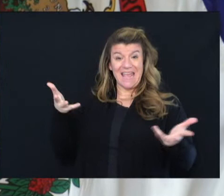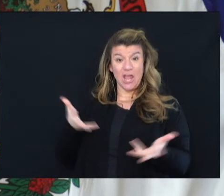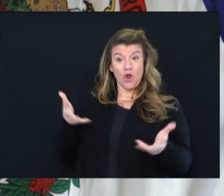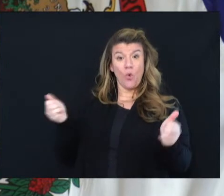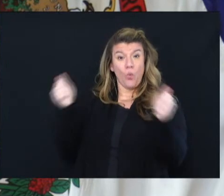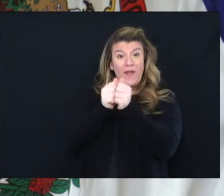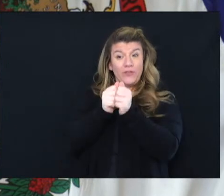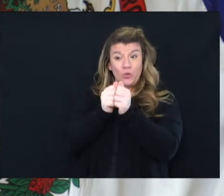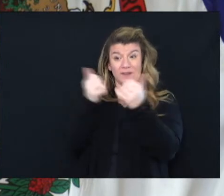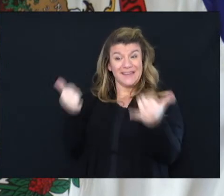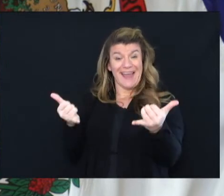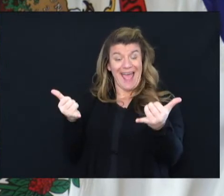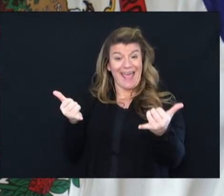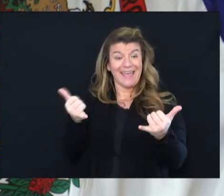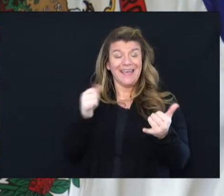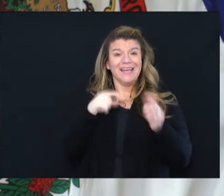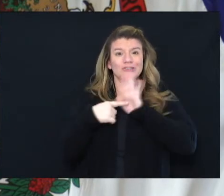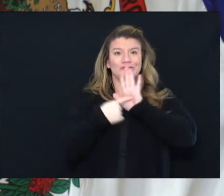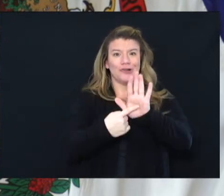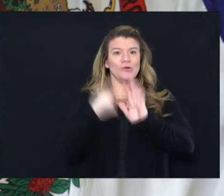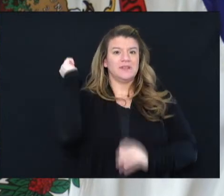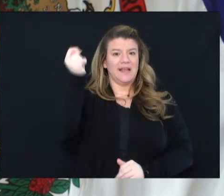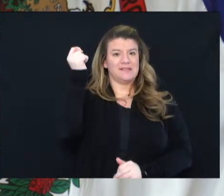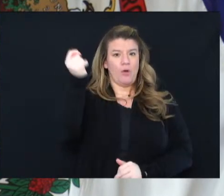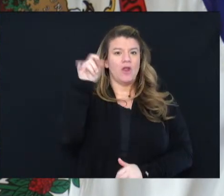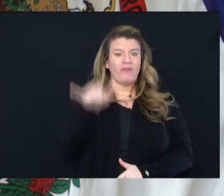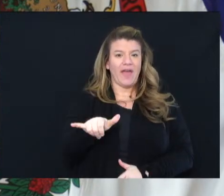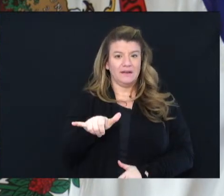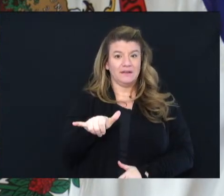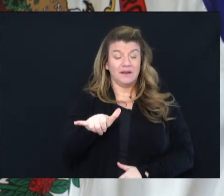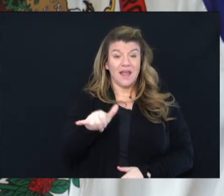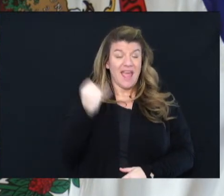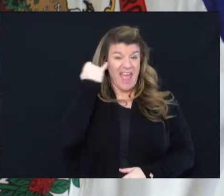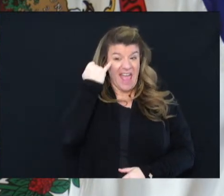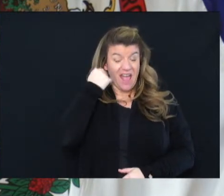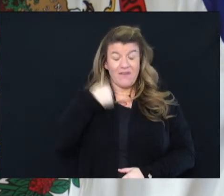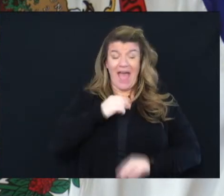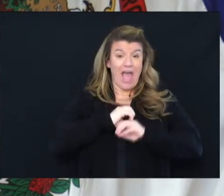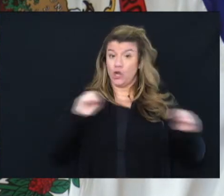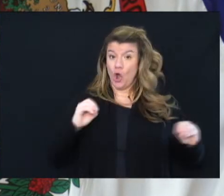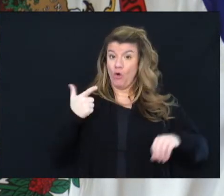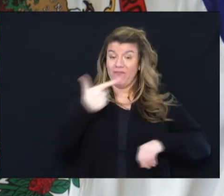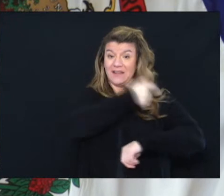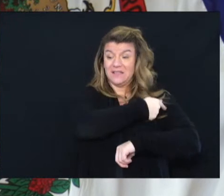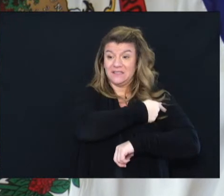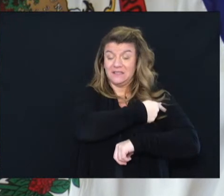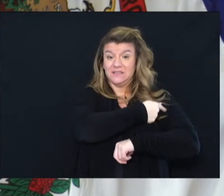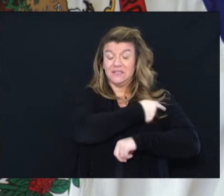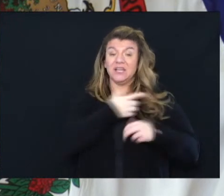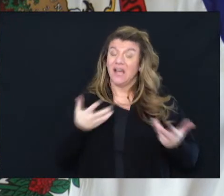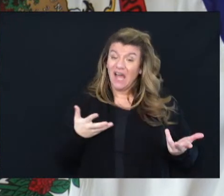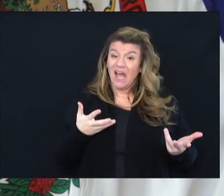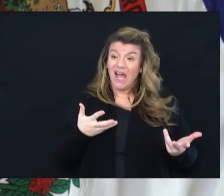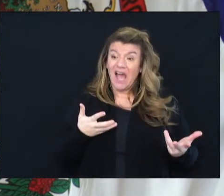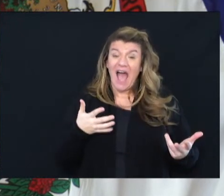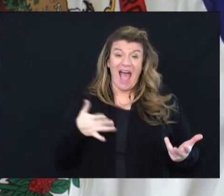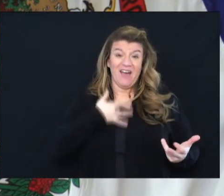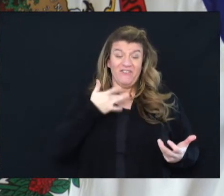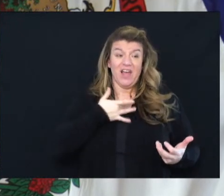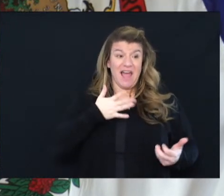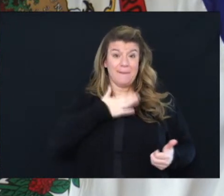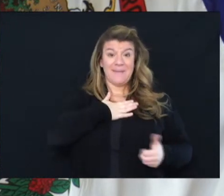be testimony to just exactly just that. If I hadn't had these vaccines, I think I would have really been in tough